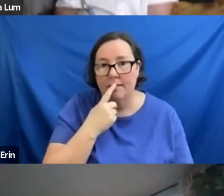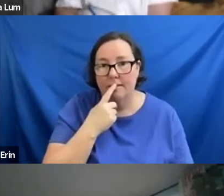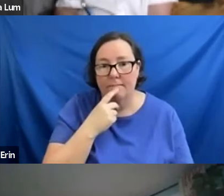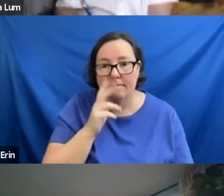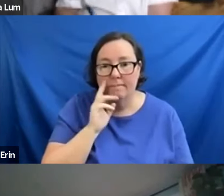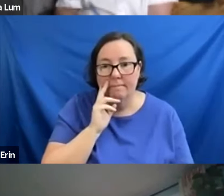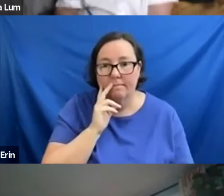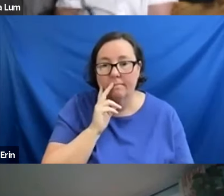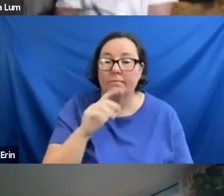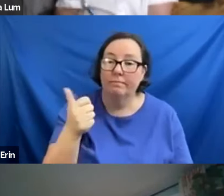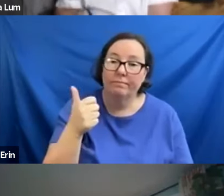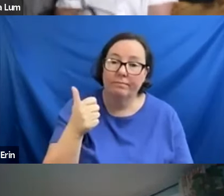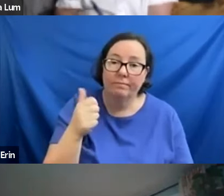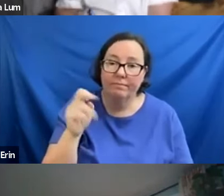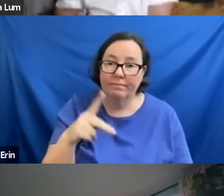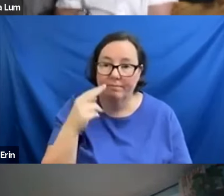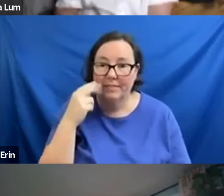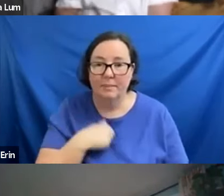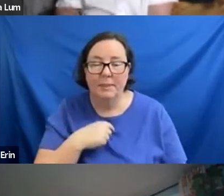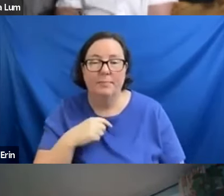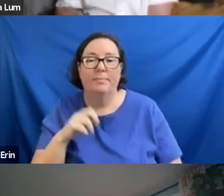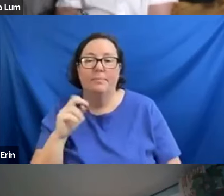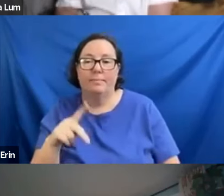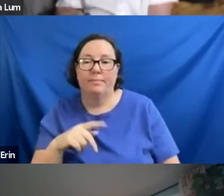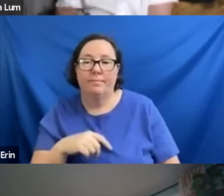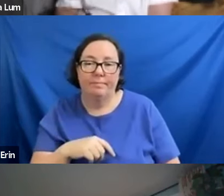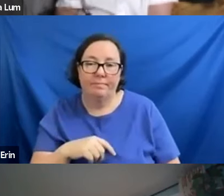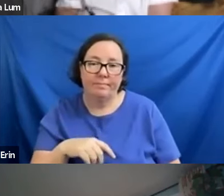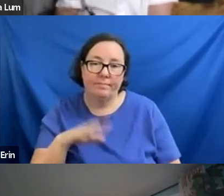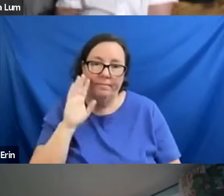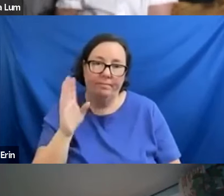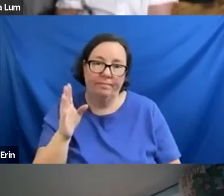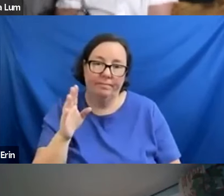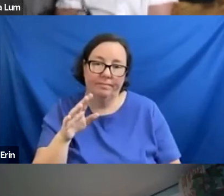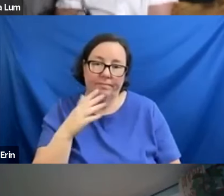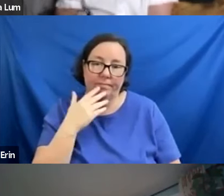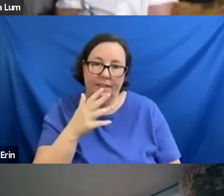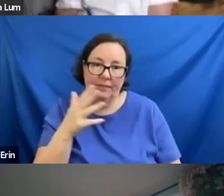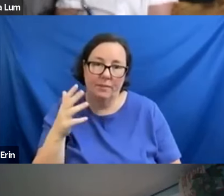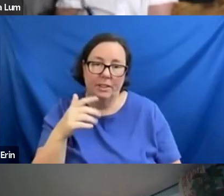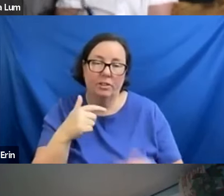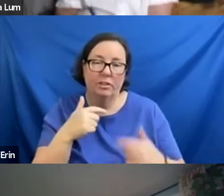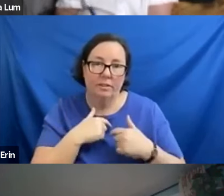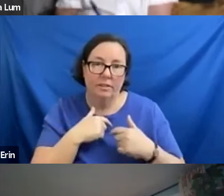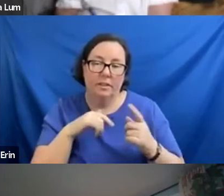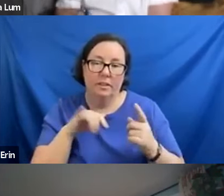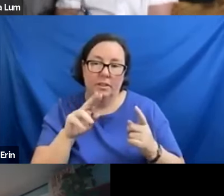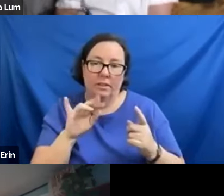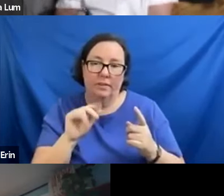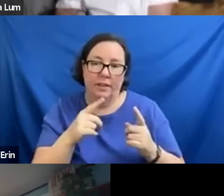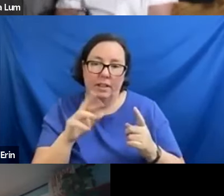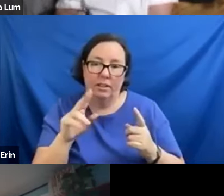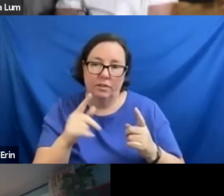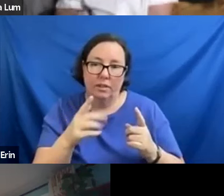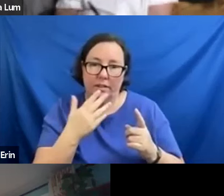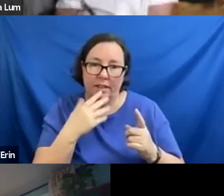see. Okay. Now you can see me. Thank you. Hi. Thank you very much. Thank you for